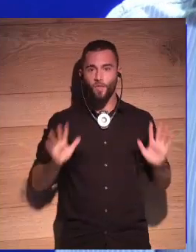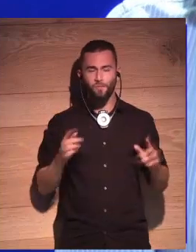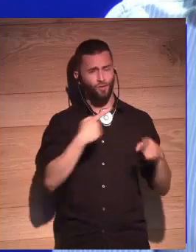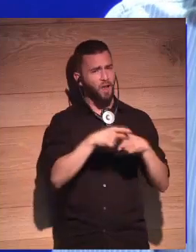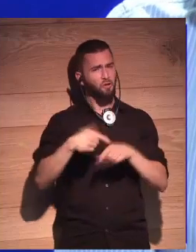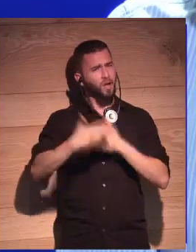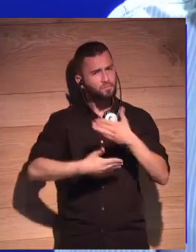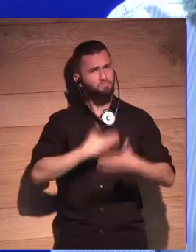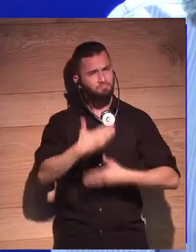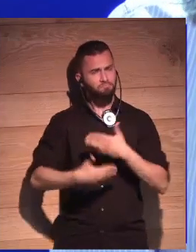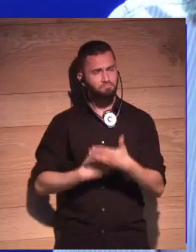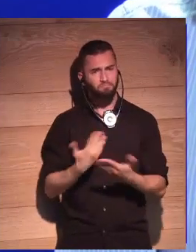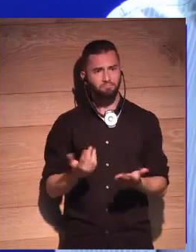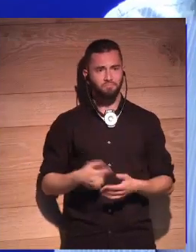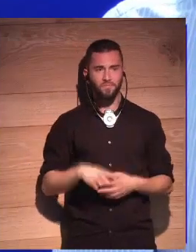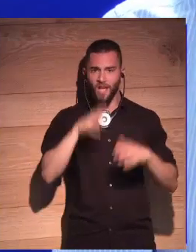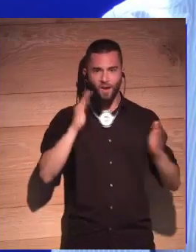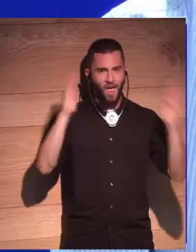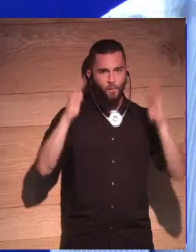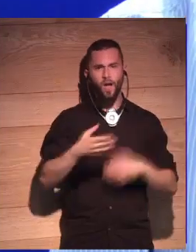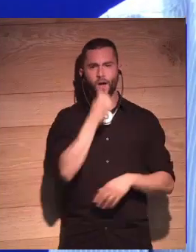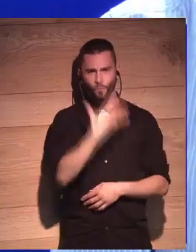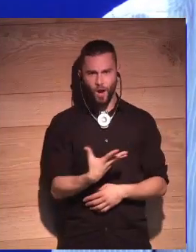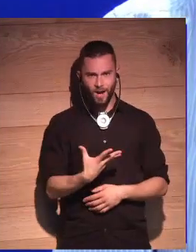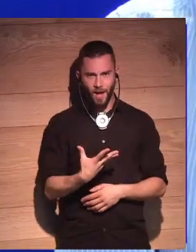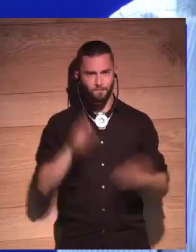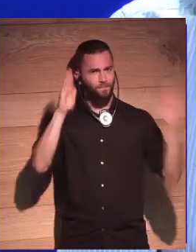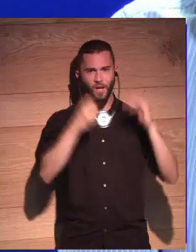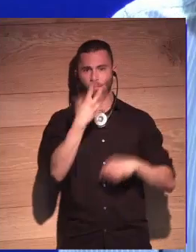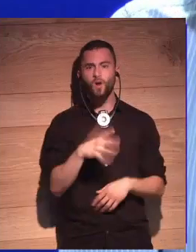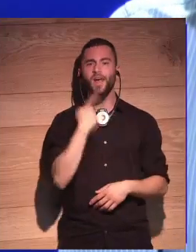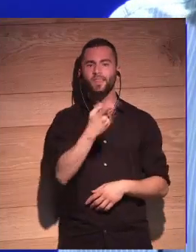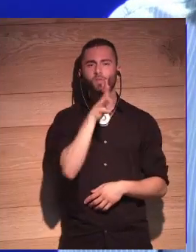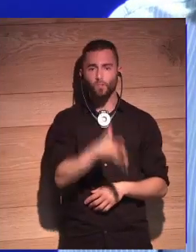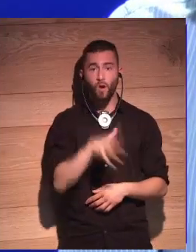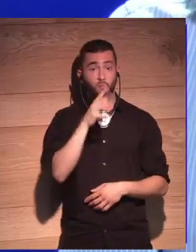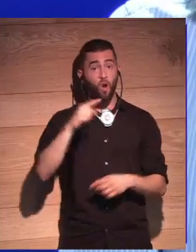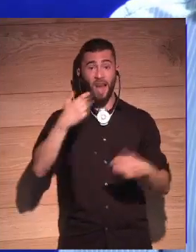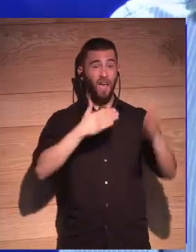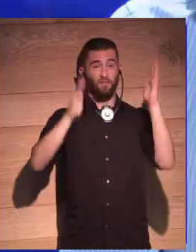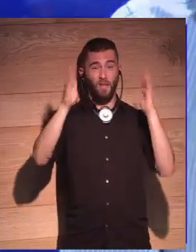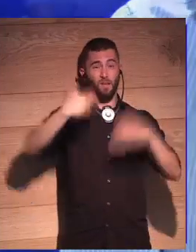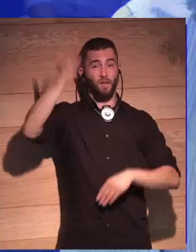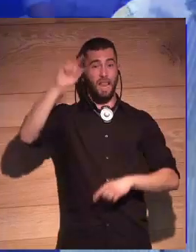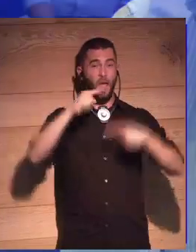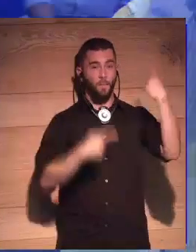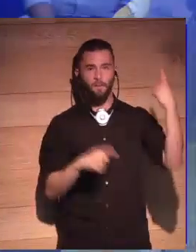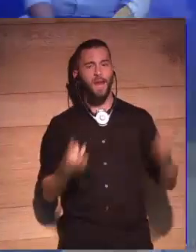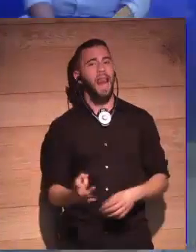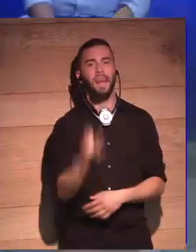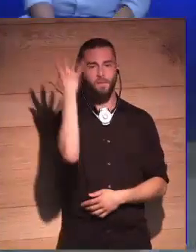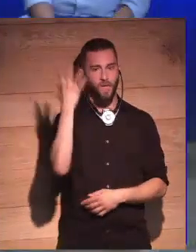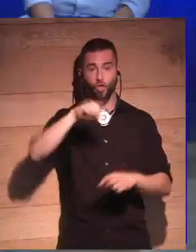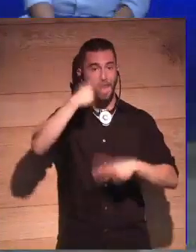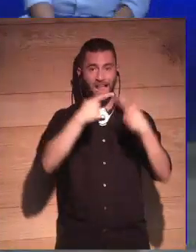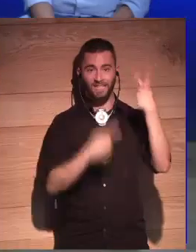have an advanced age. I could even retire, but right now I think we are right at the best wave of these